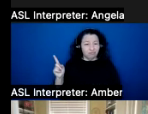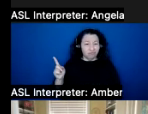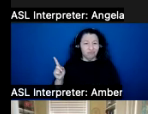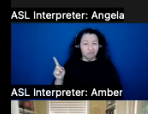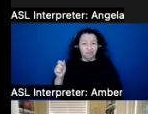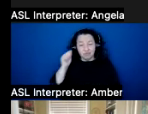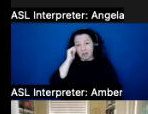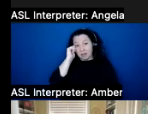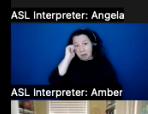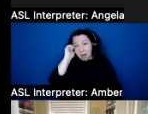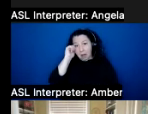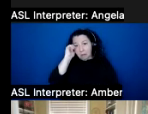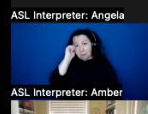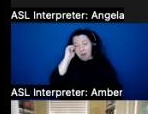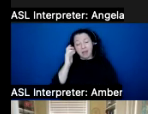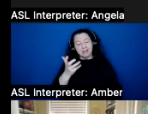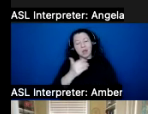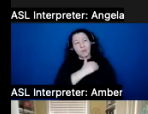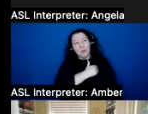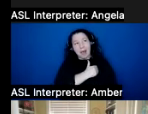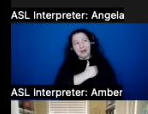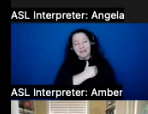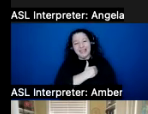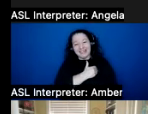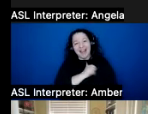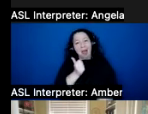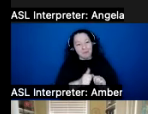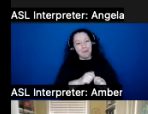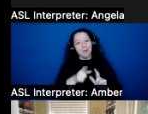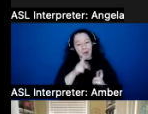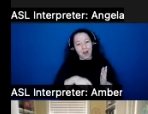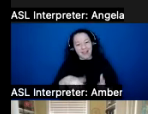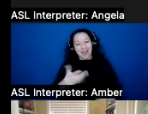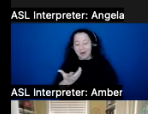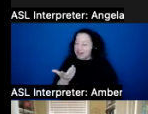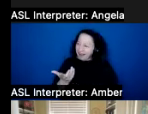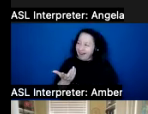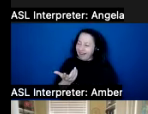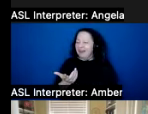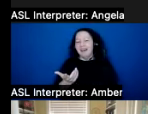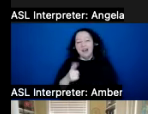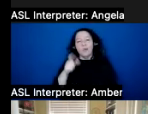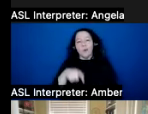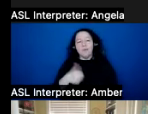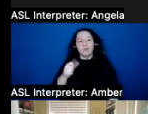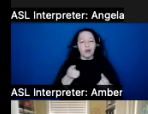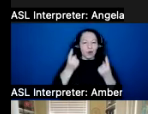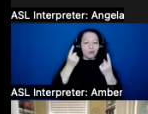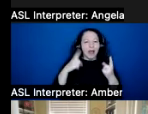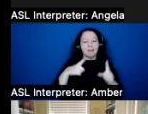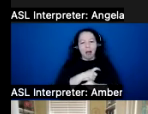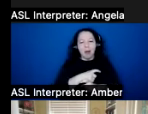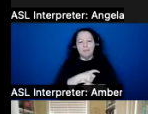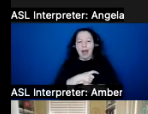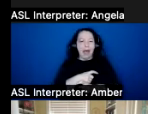and they, it reminded me when I read that on there, it says, we must try to understand the complex maze of